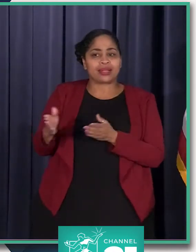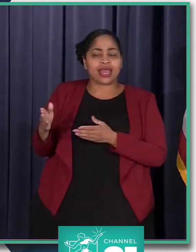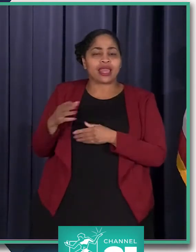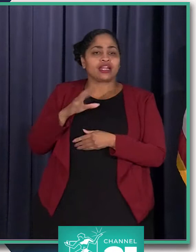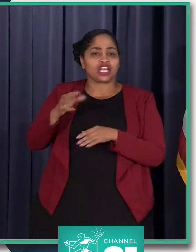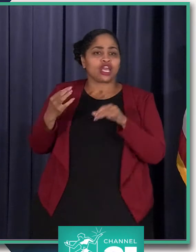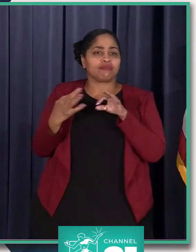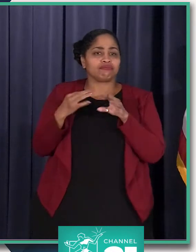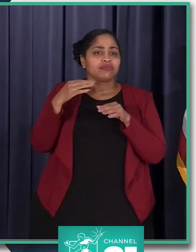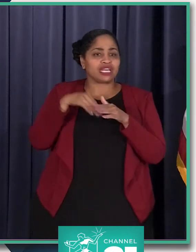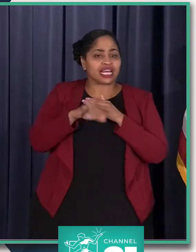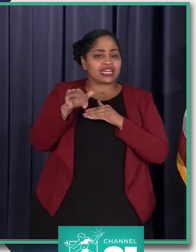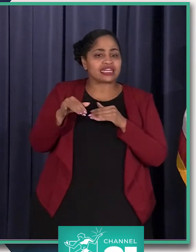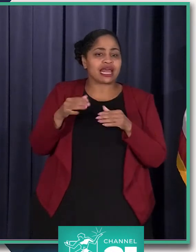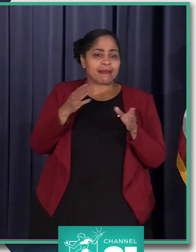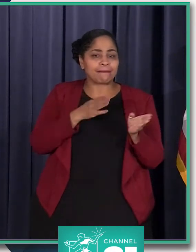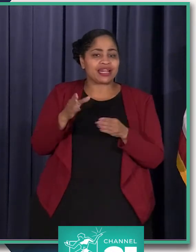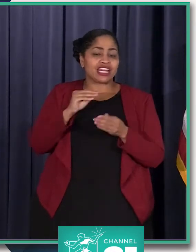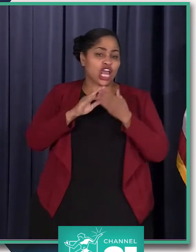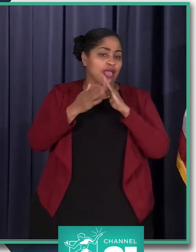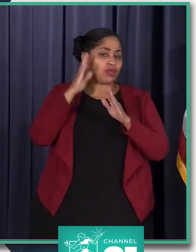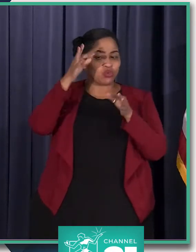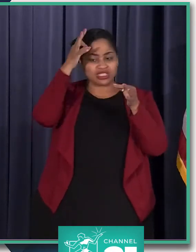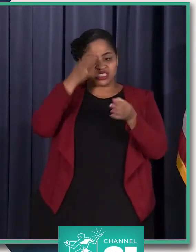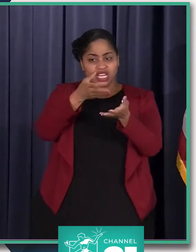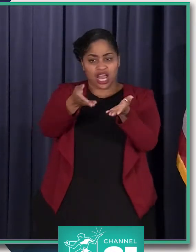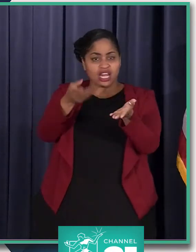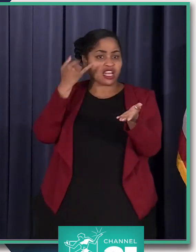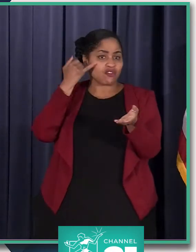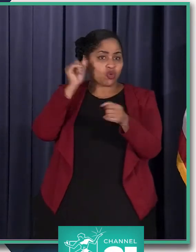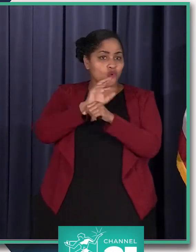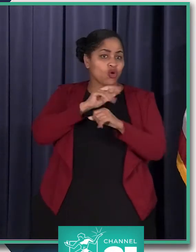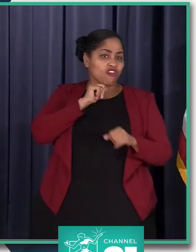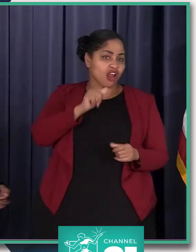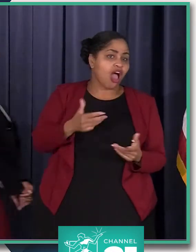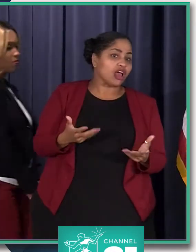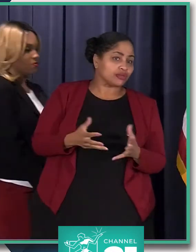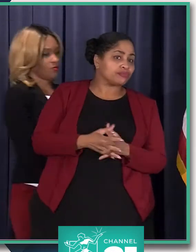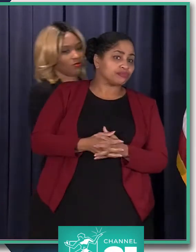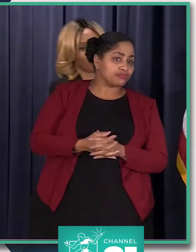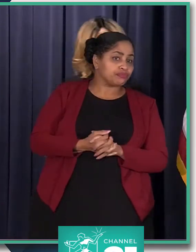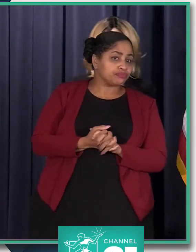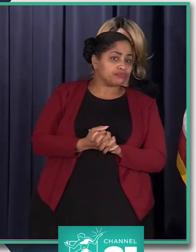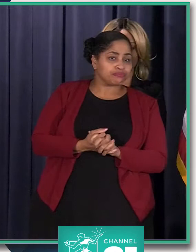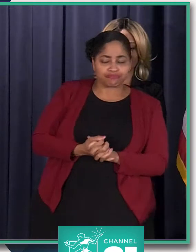plan, and then the community will decide whether the plan works or it doesn't work.